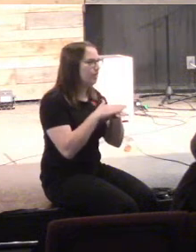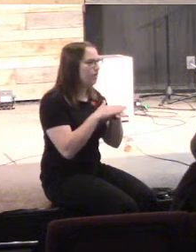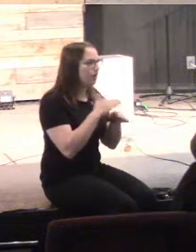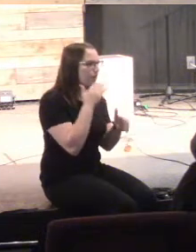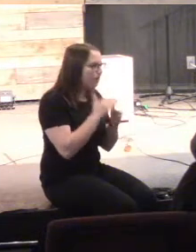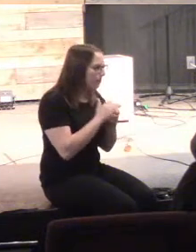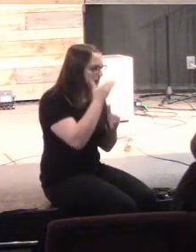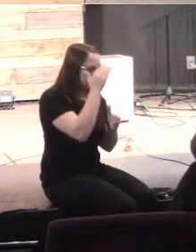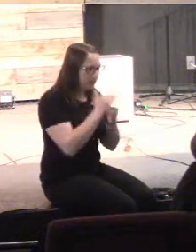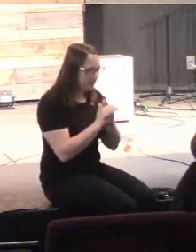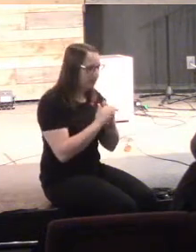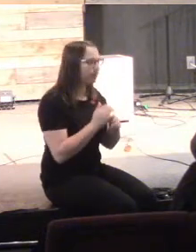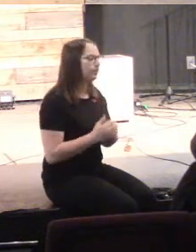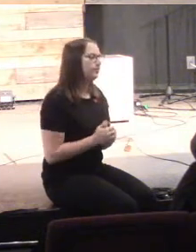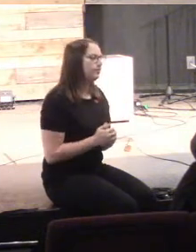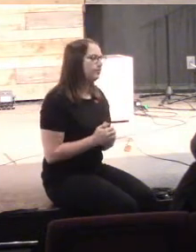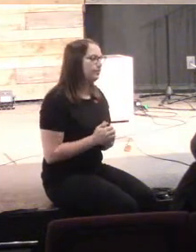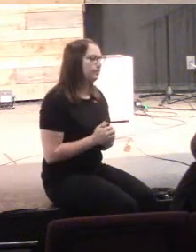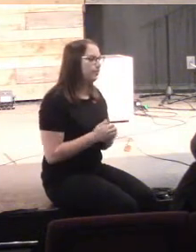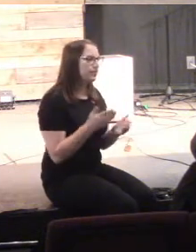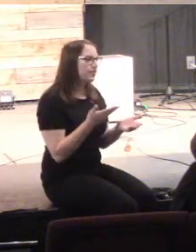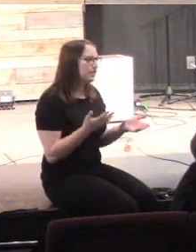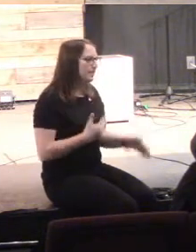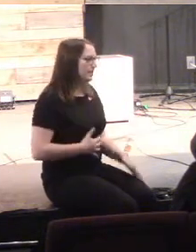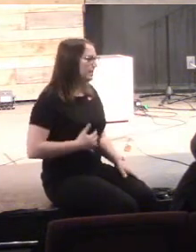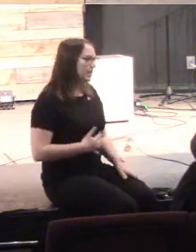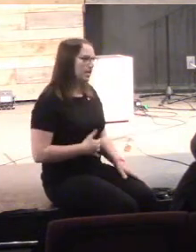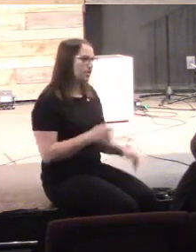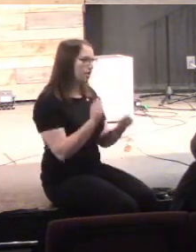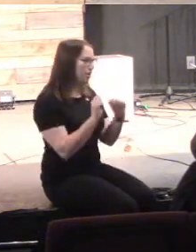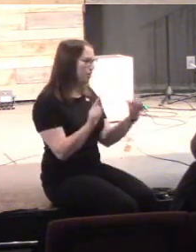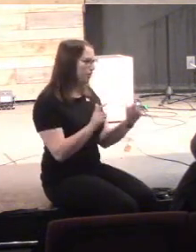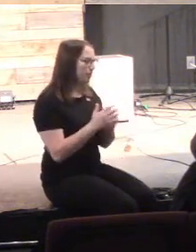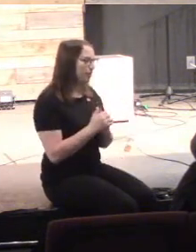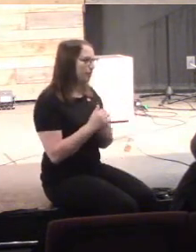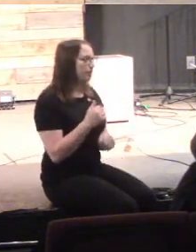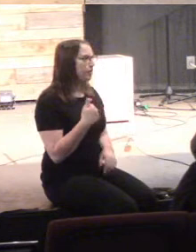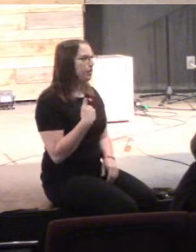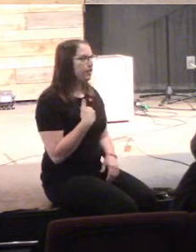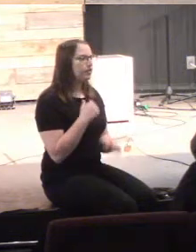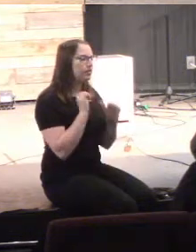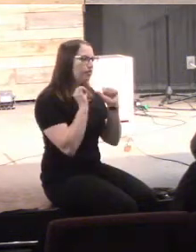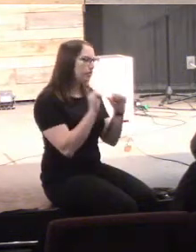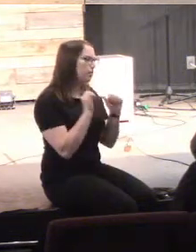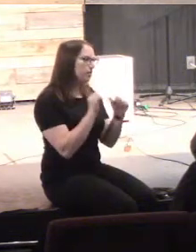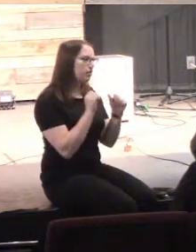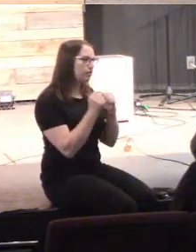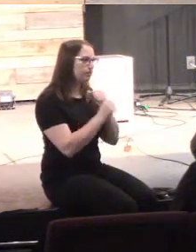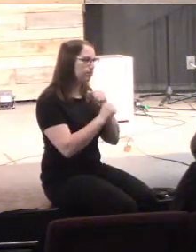There are things that disgust all of us, and I could go on and on and on.